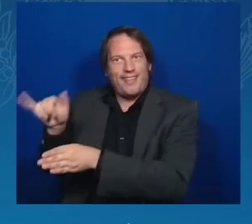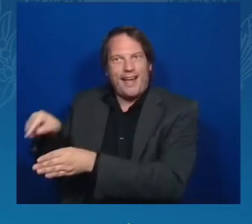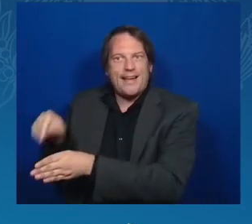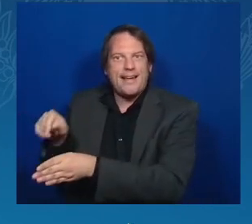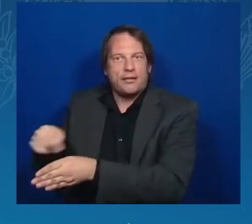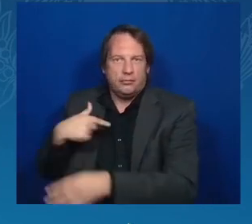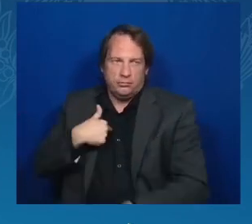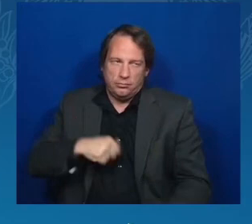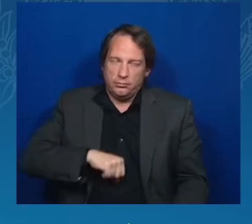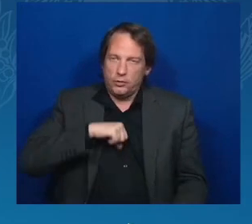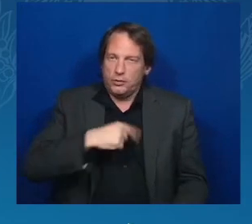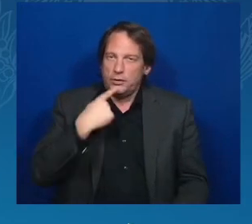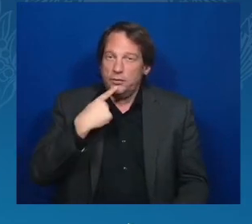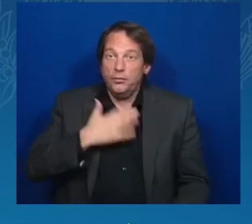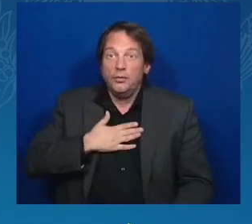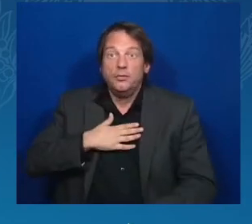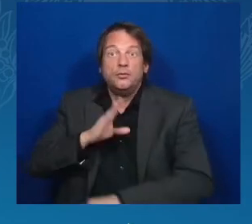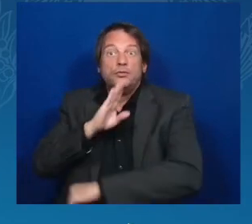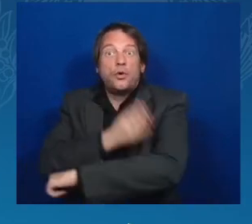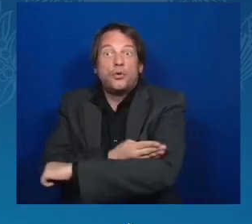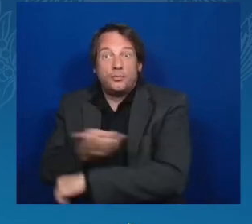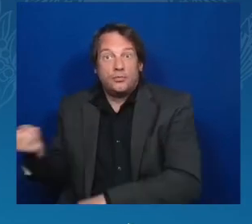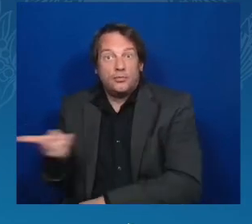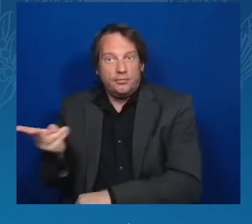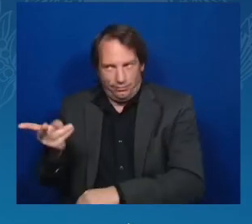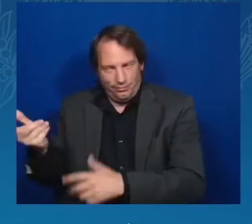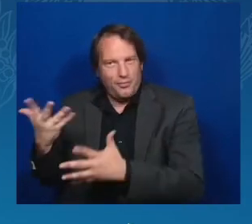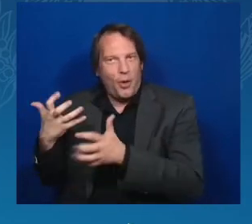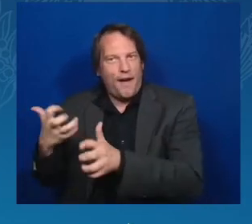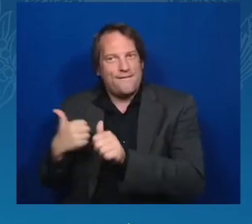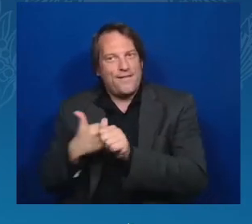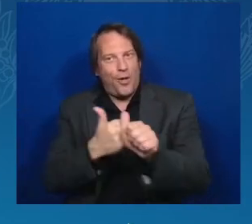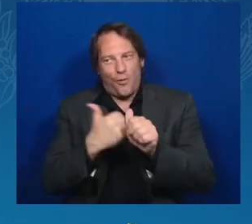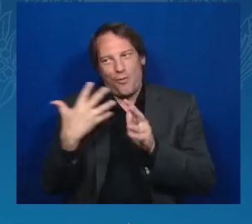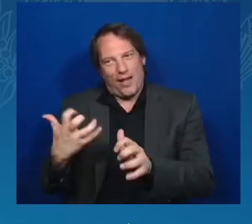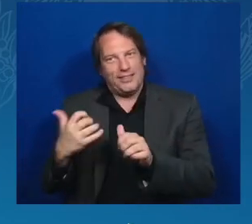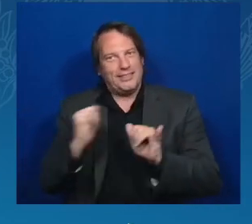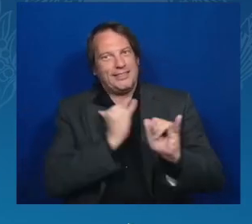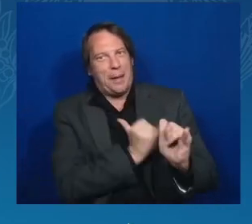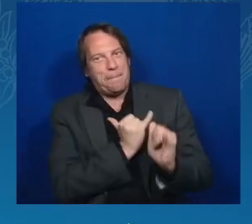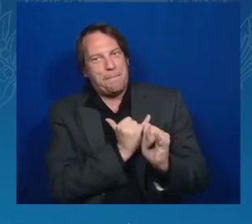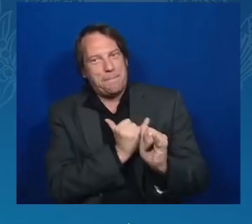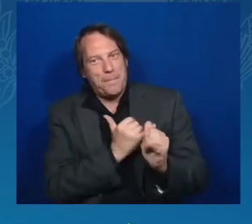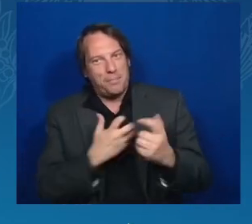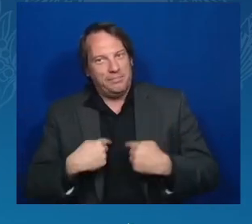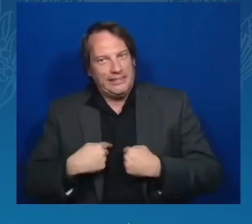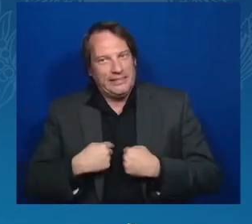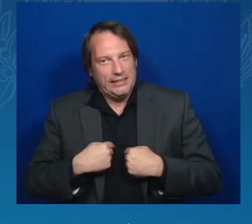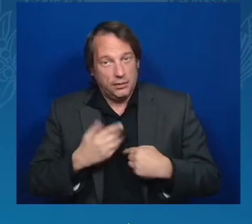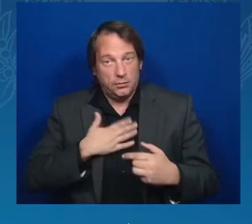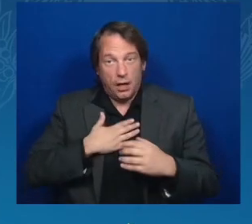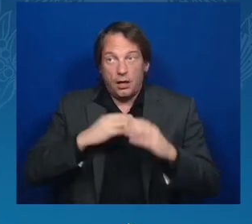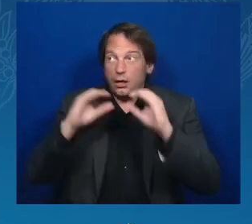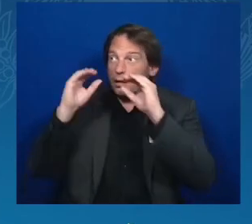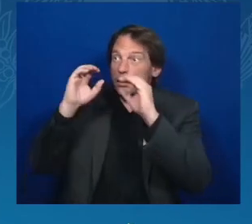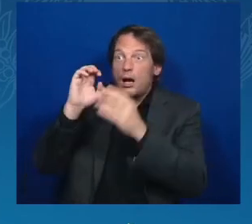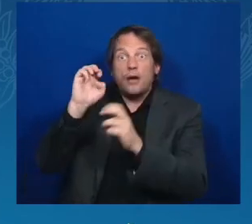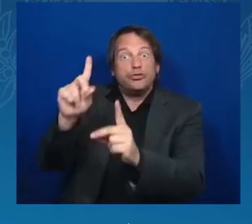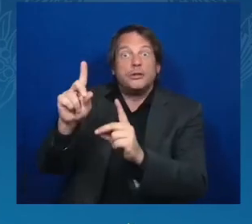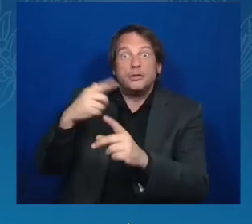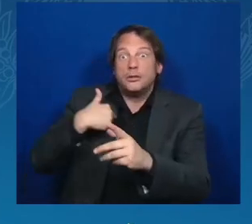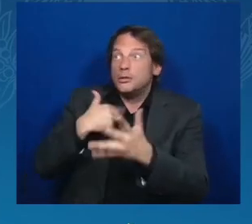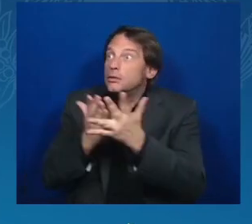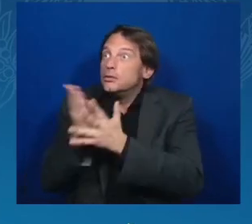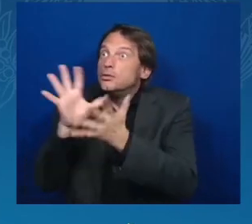2 books, 1 and 10, to help survivors. When you have a path, you have a voice. So my path gave